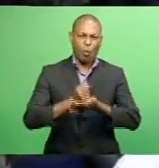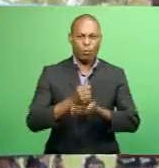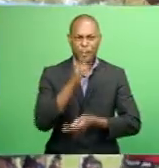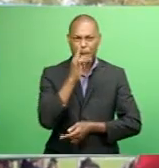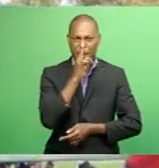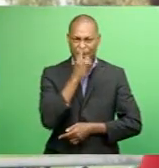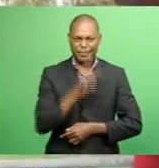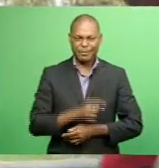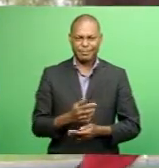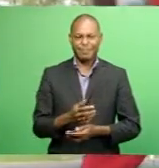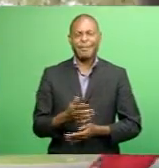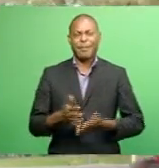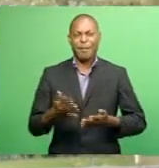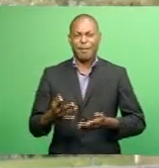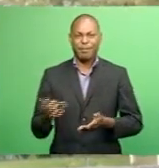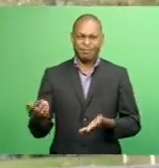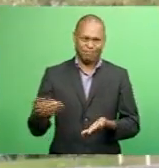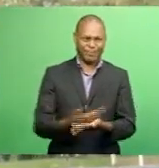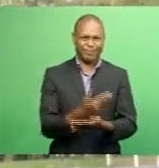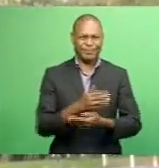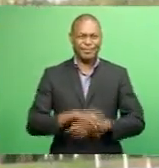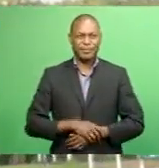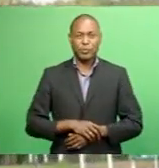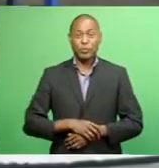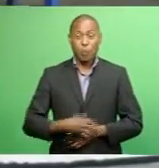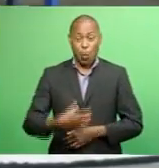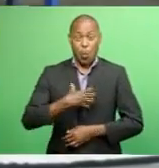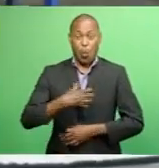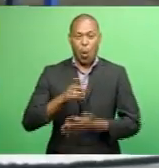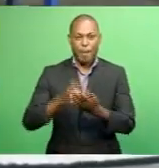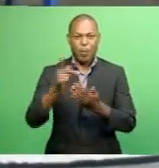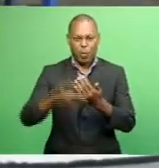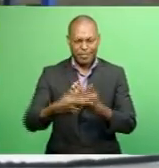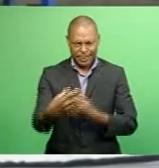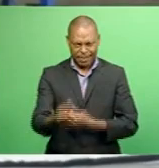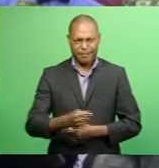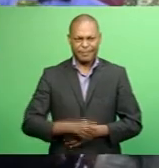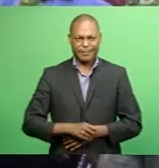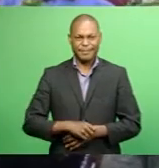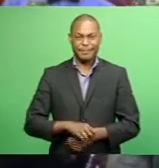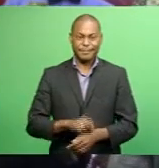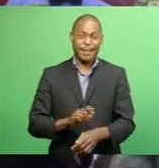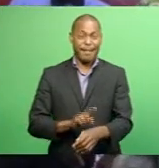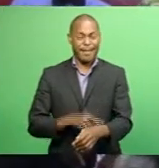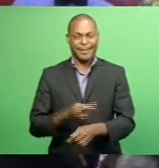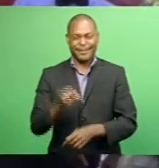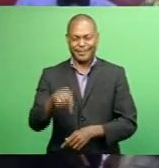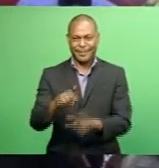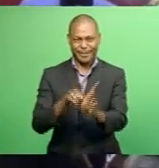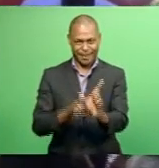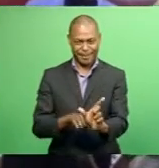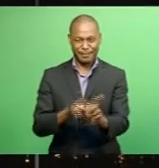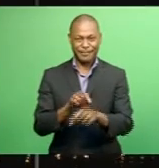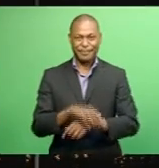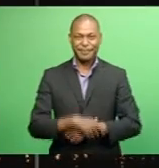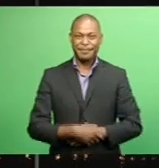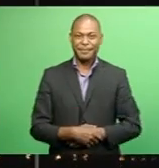up today. More boxing promotions have also been lined up for later this year. Felipe Naikaso, FBC